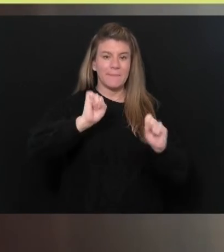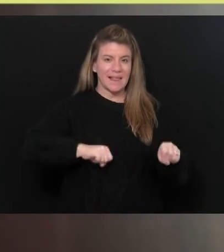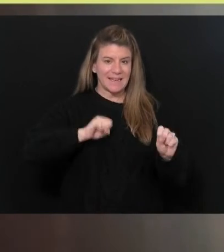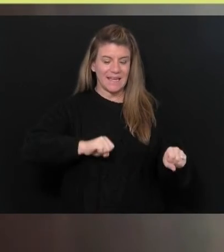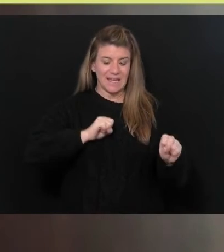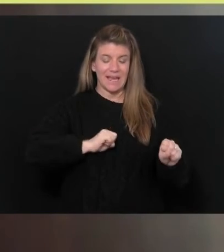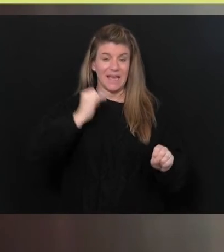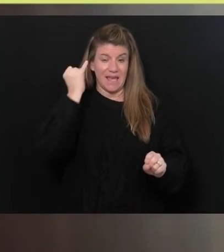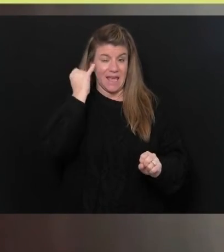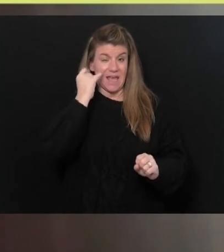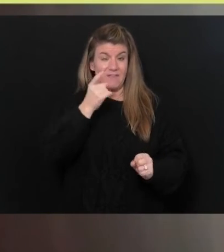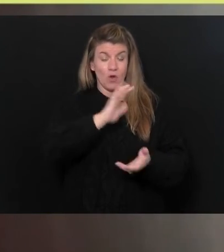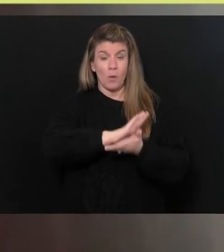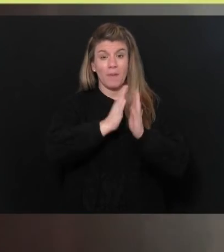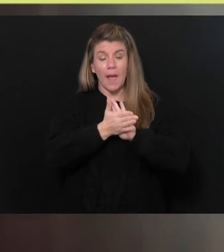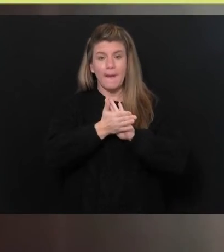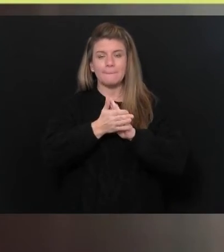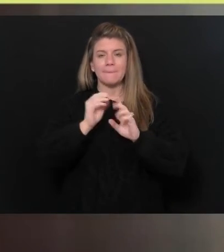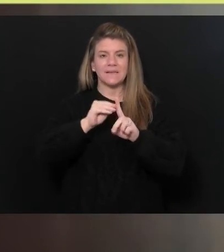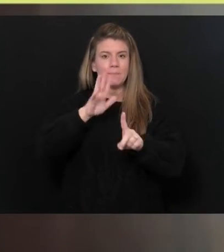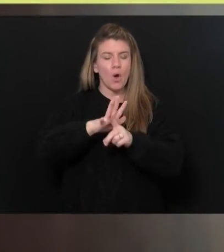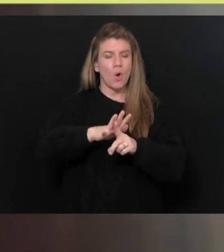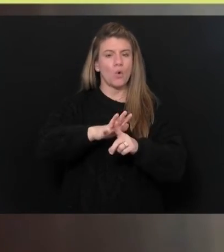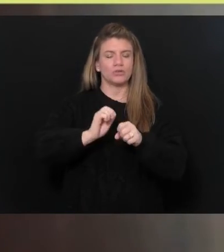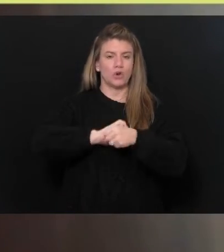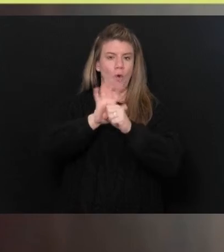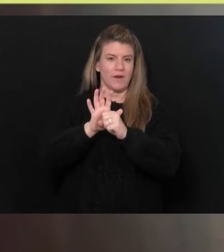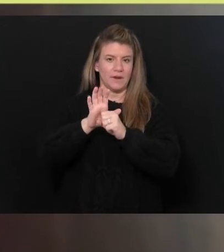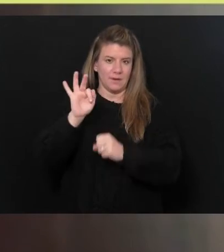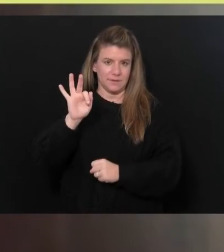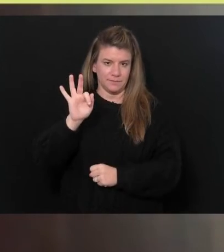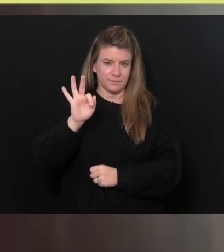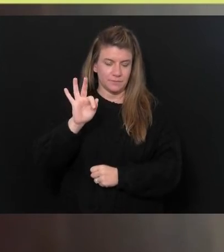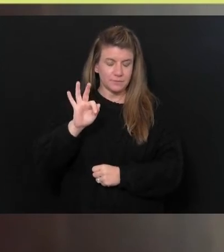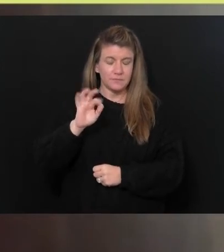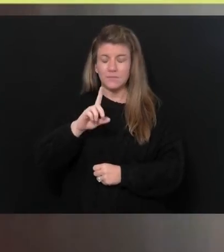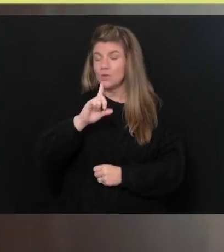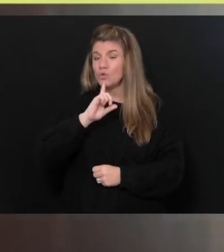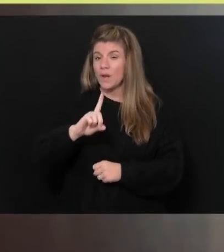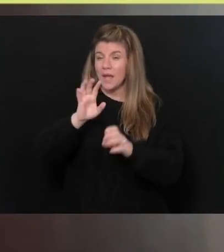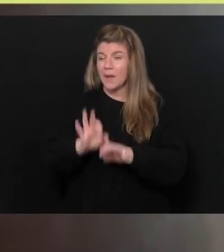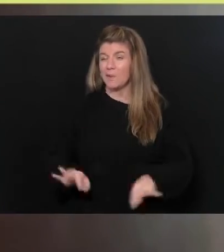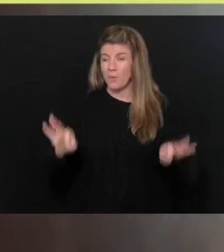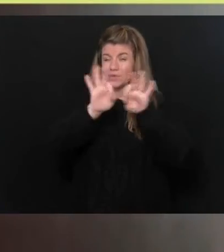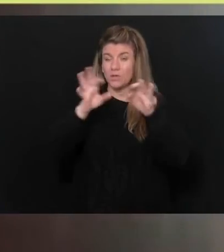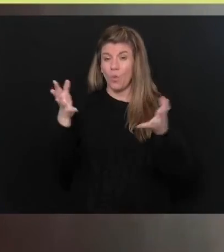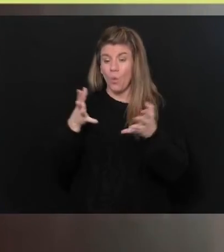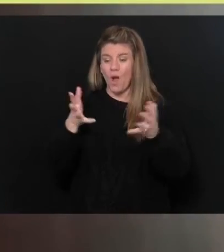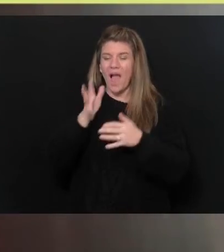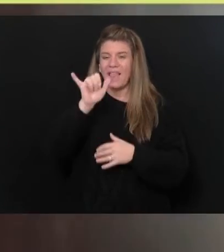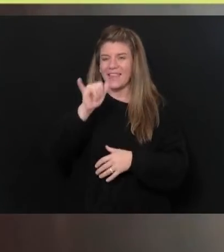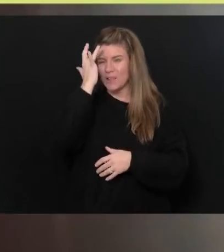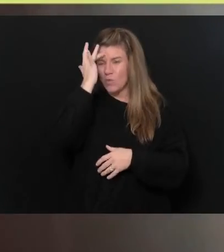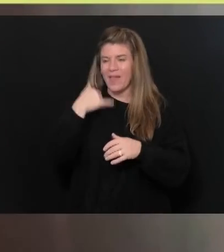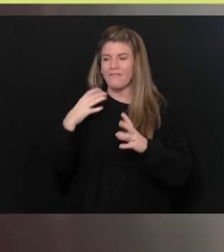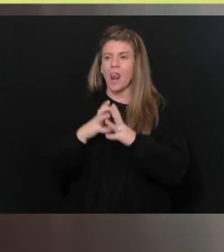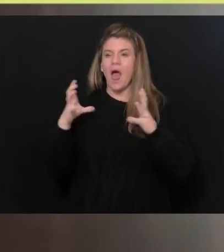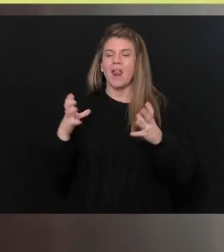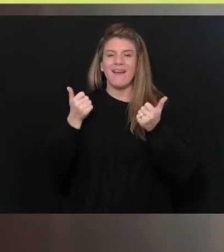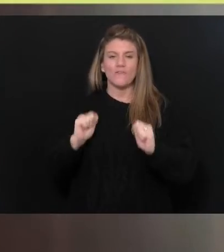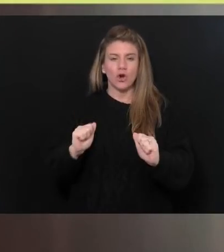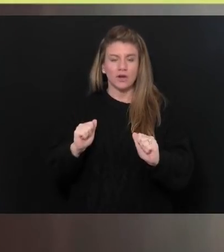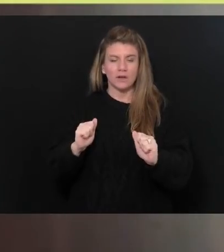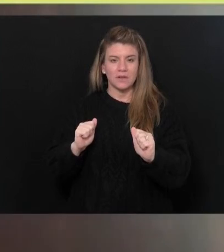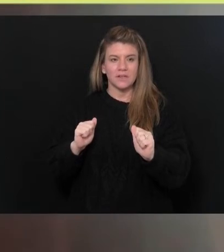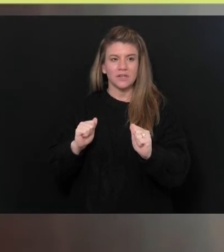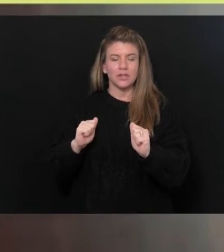you become, exposed to COVID-19. And what's really important here, and that's the reason why there's been a lot of effort